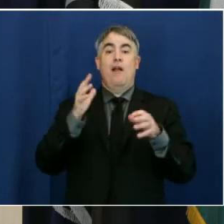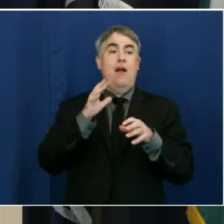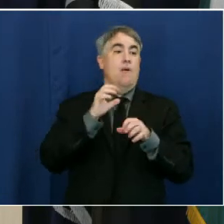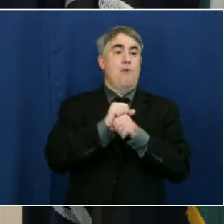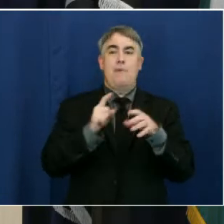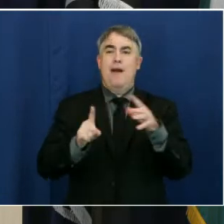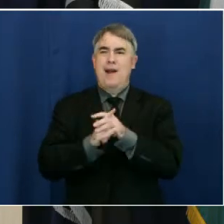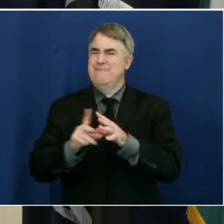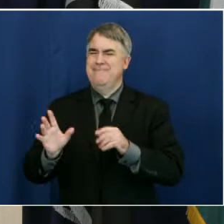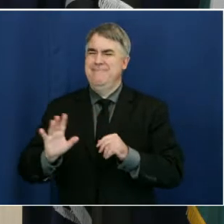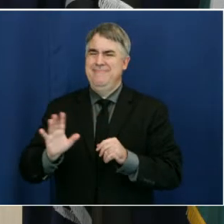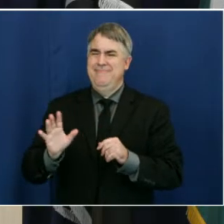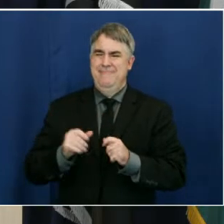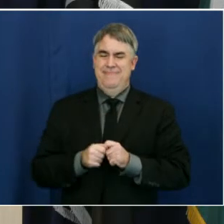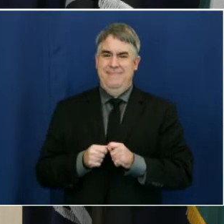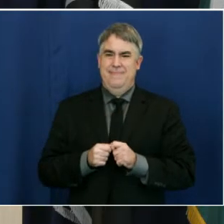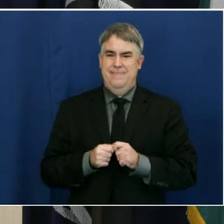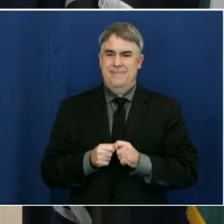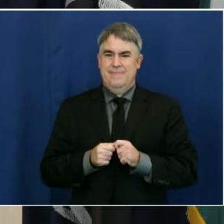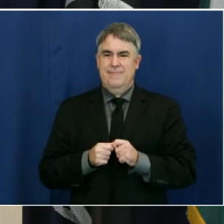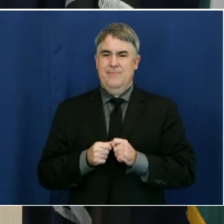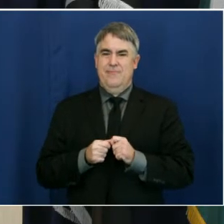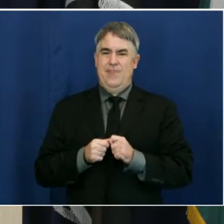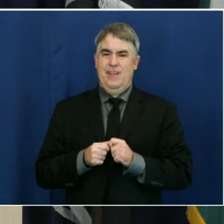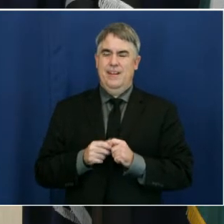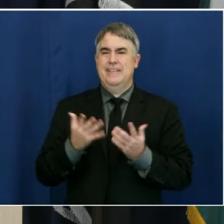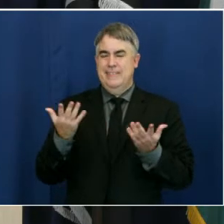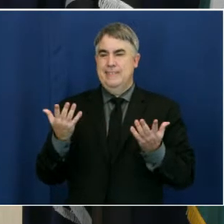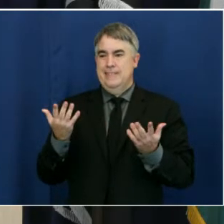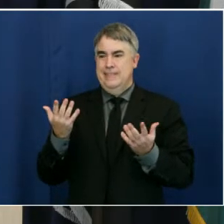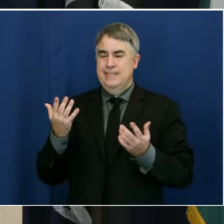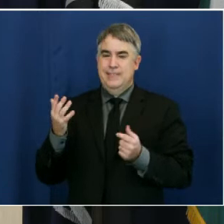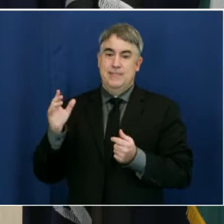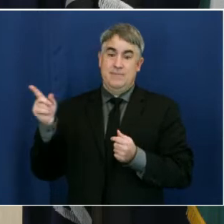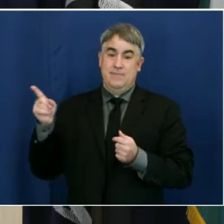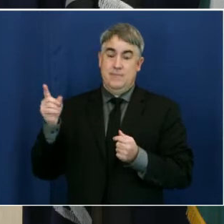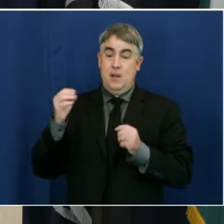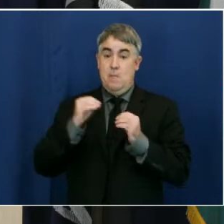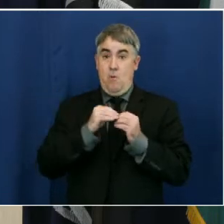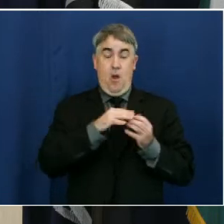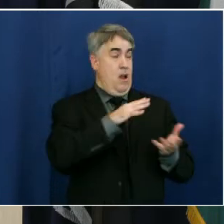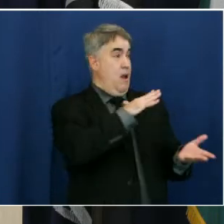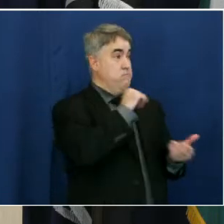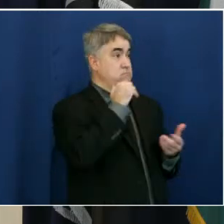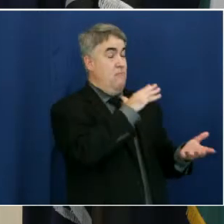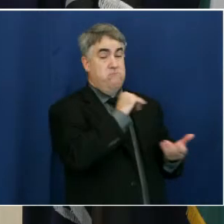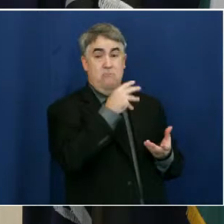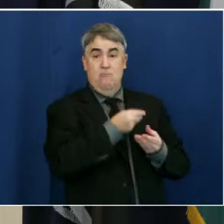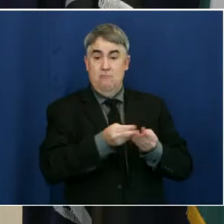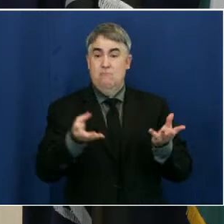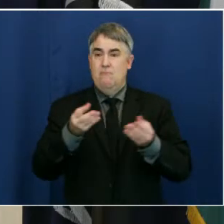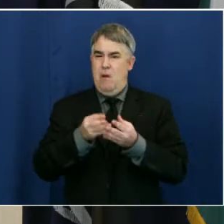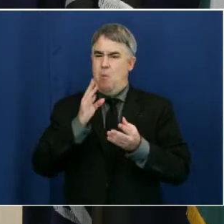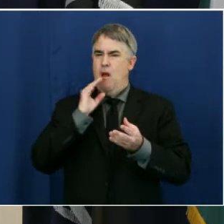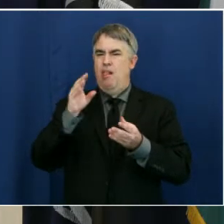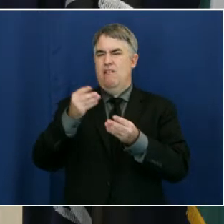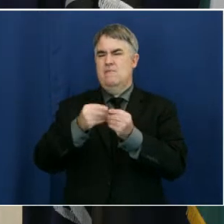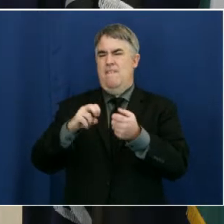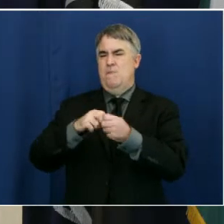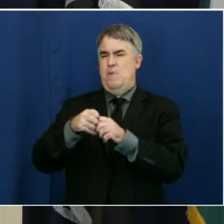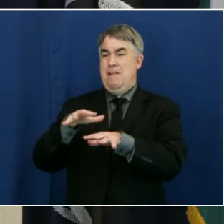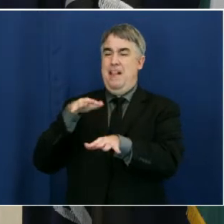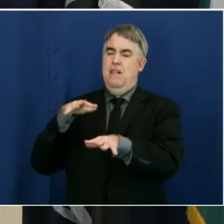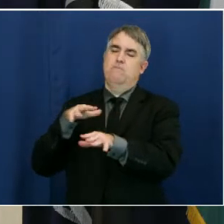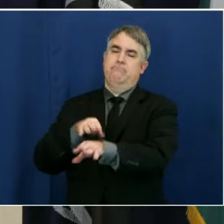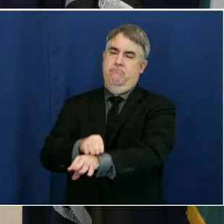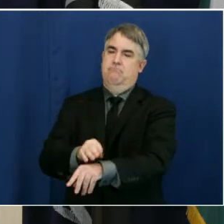hope alleviates itself as we get a greater supply of vaccines and as we build out more infrastructure to get them. As it relates to the traffic, some